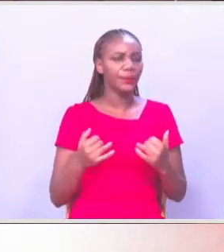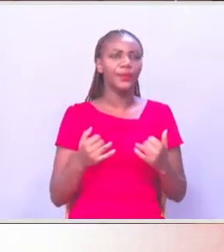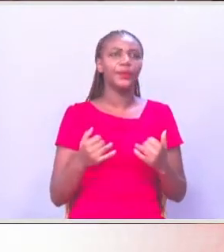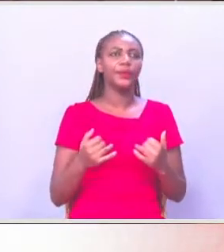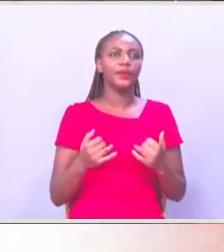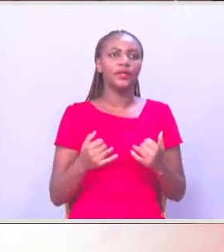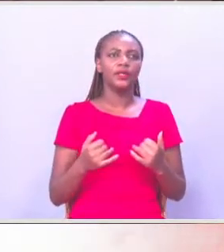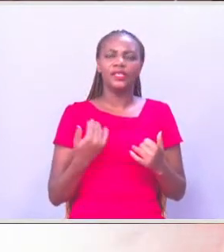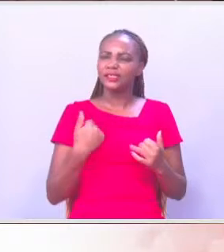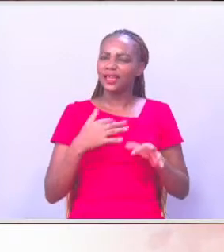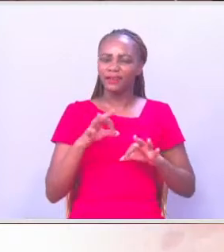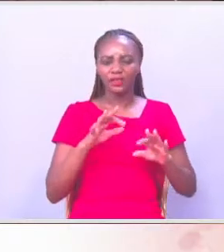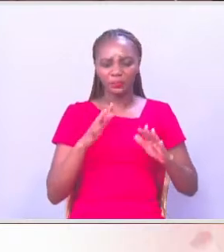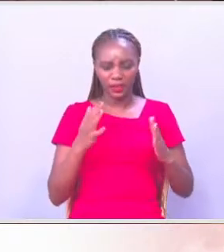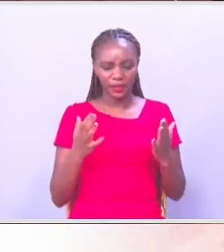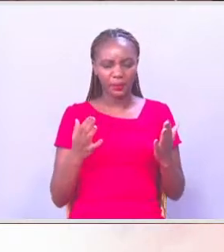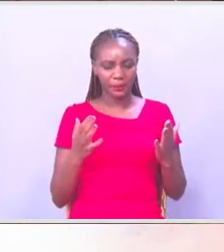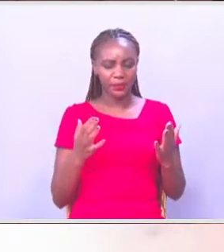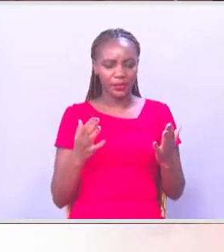account for this one?